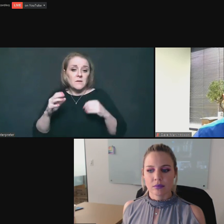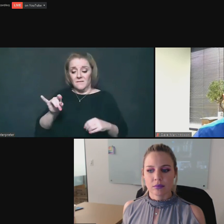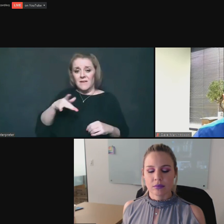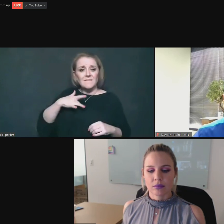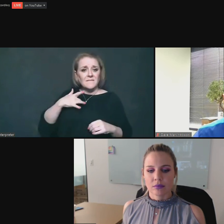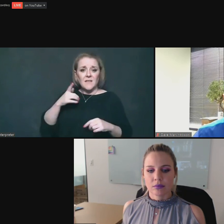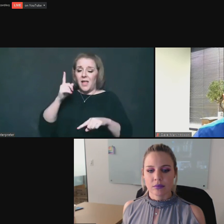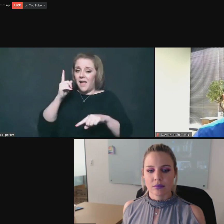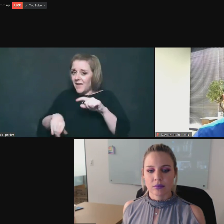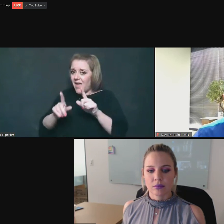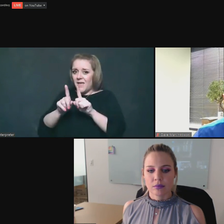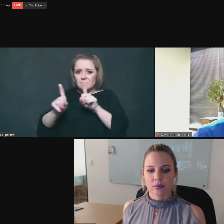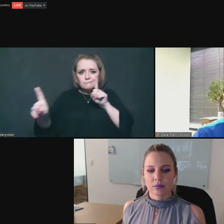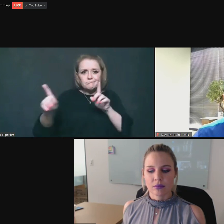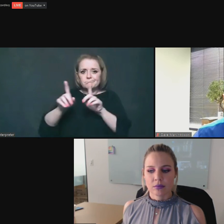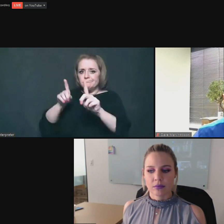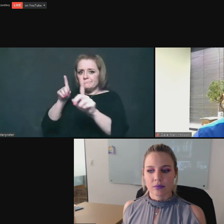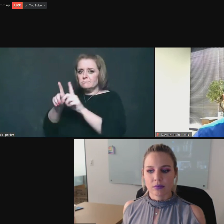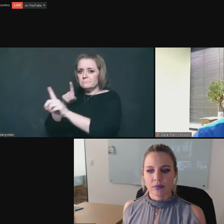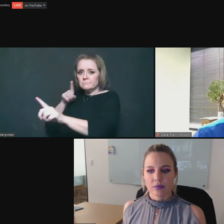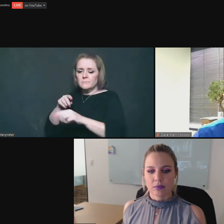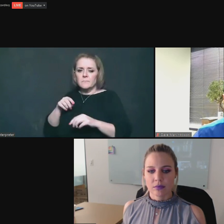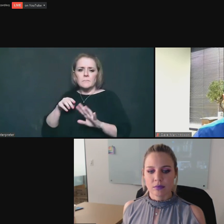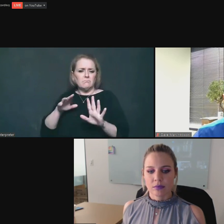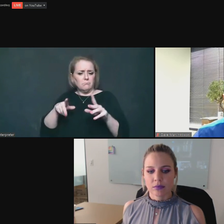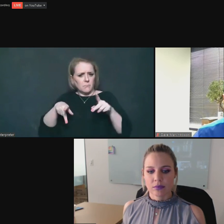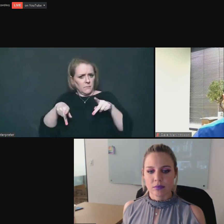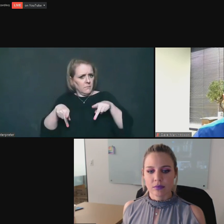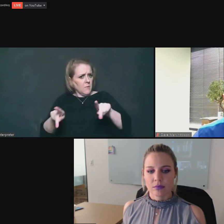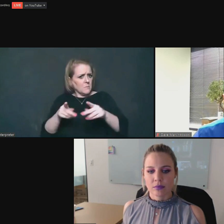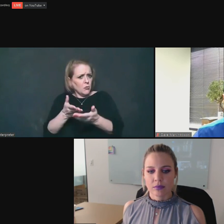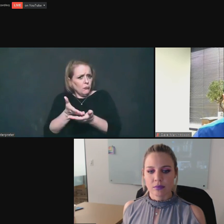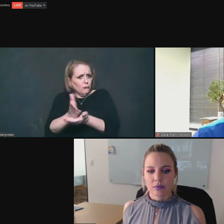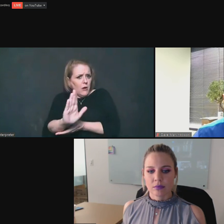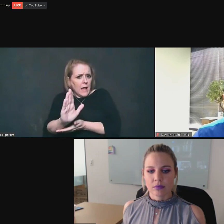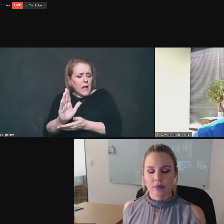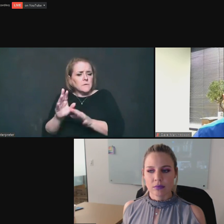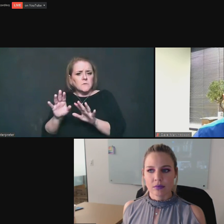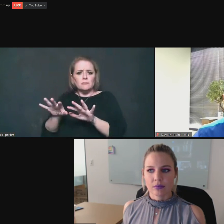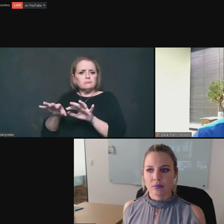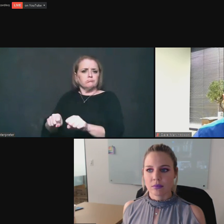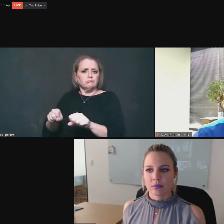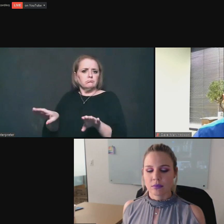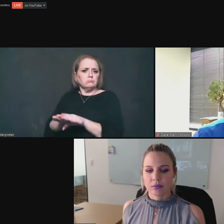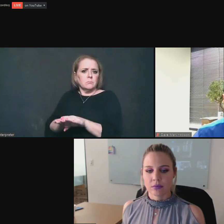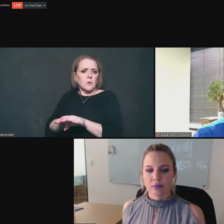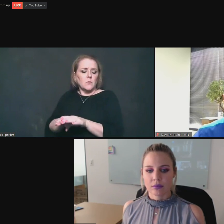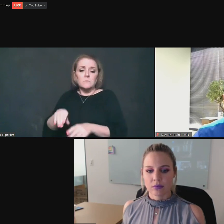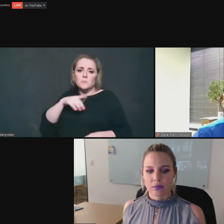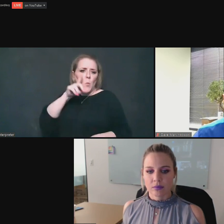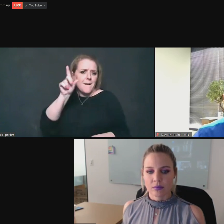like it's a safe environment, they certainly have the right and in some cases obligations to not